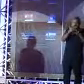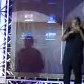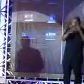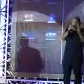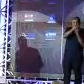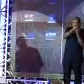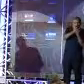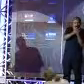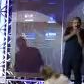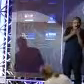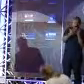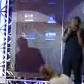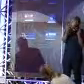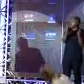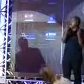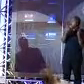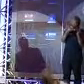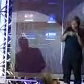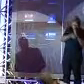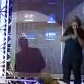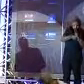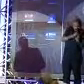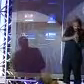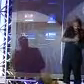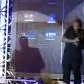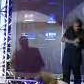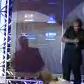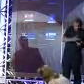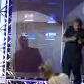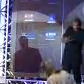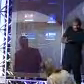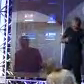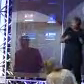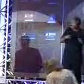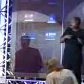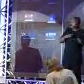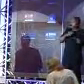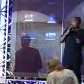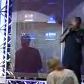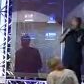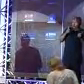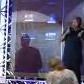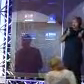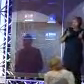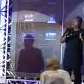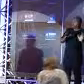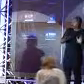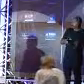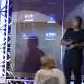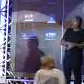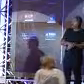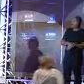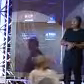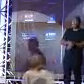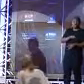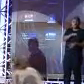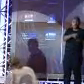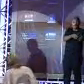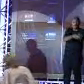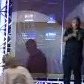And I saw this in my own career, because in the economic crisis at the start of the